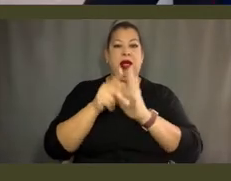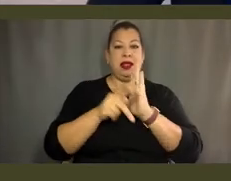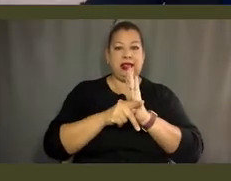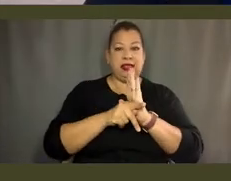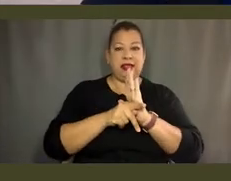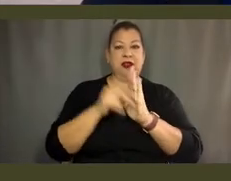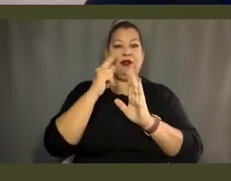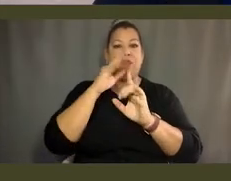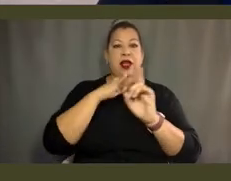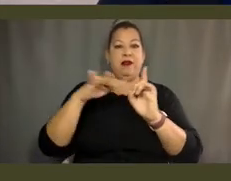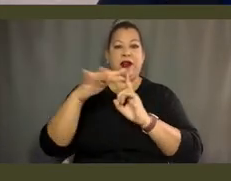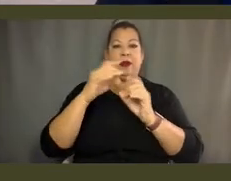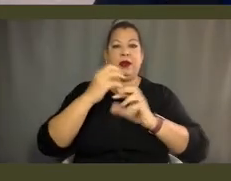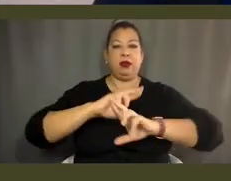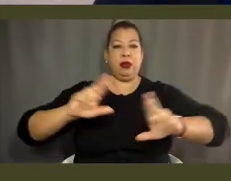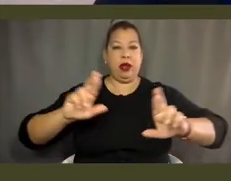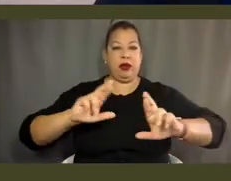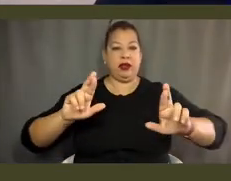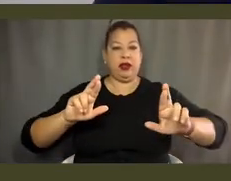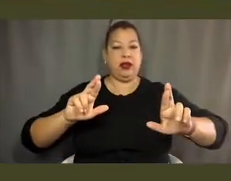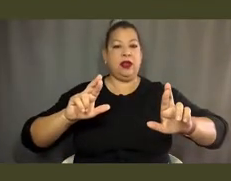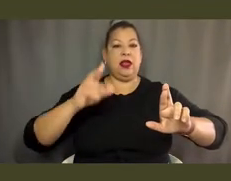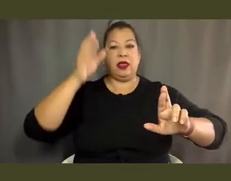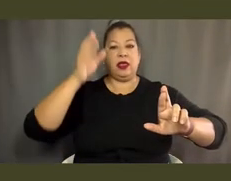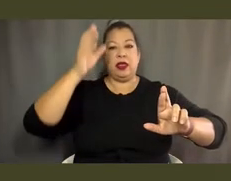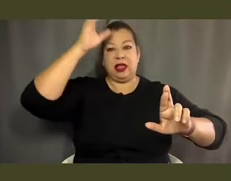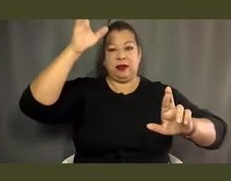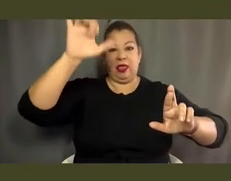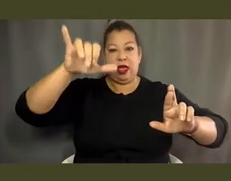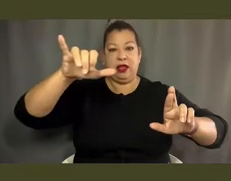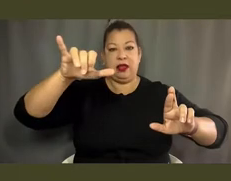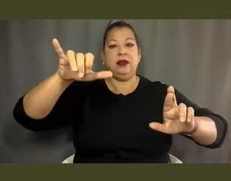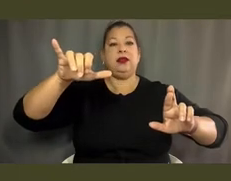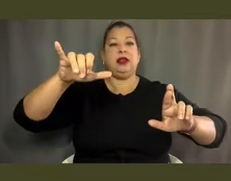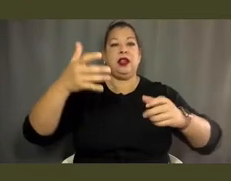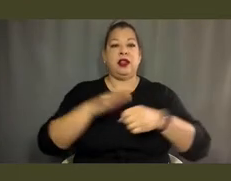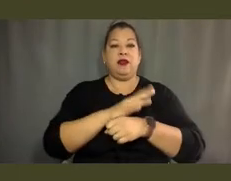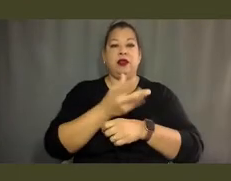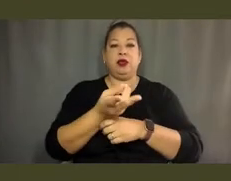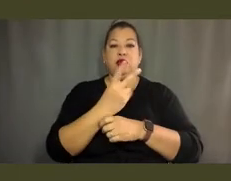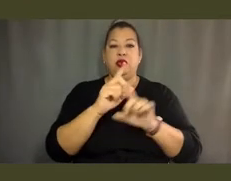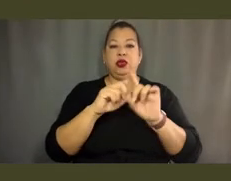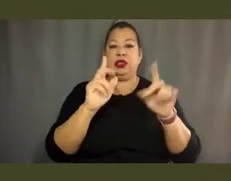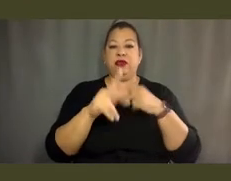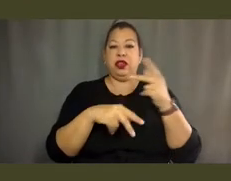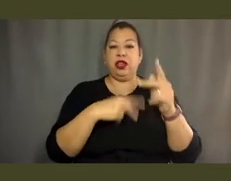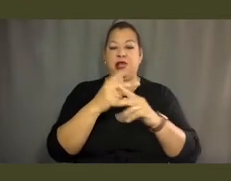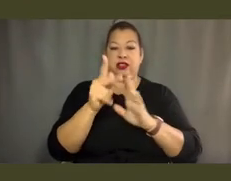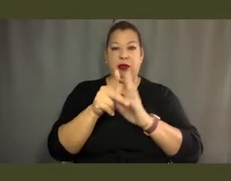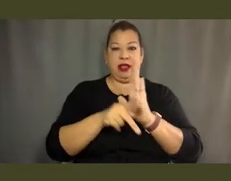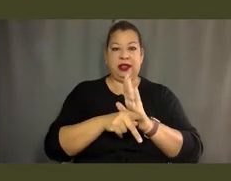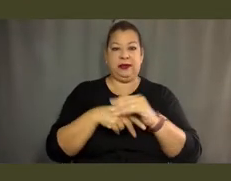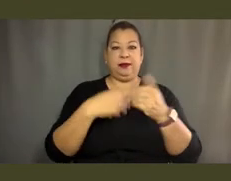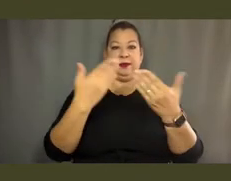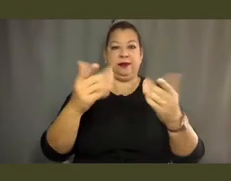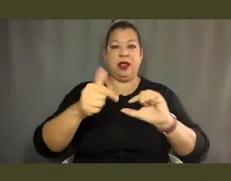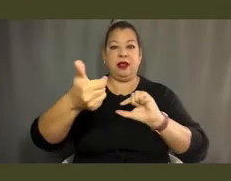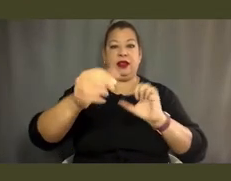preparedness. And in fact, the concept of environmental preparedness covers two different kinds of policies and two different kinds of